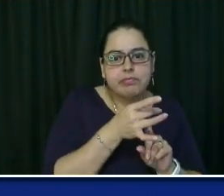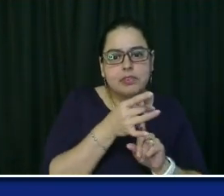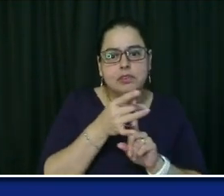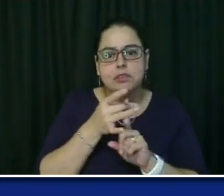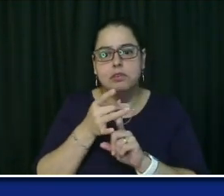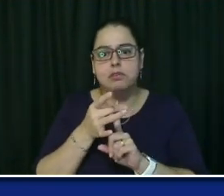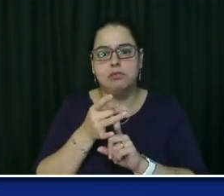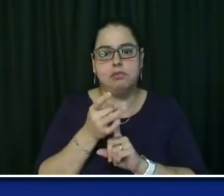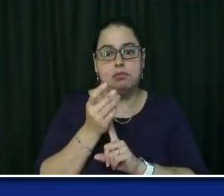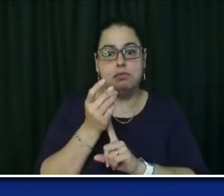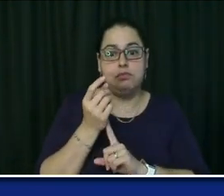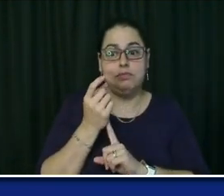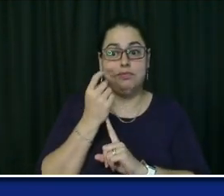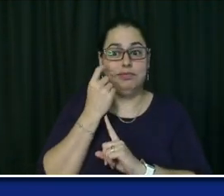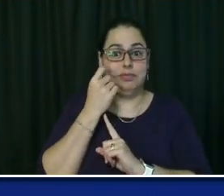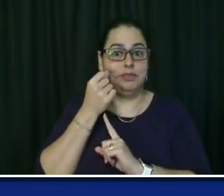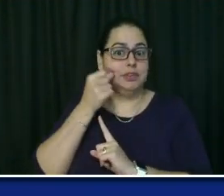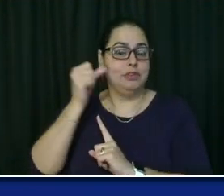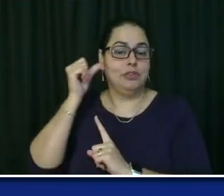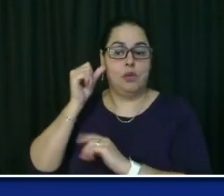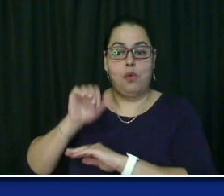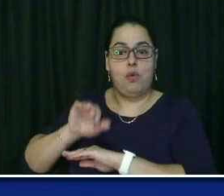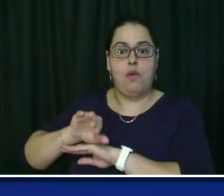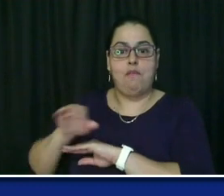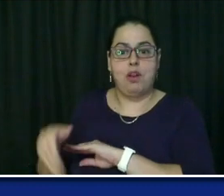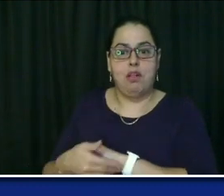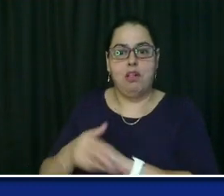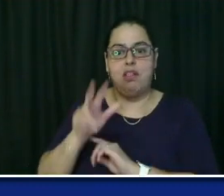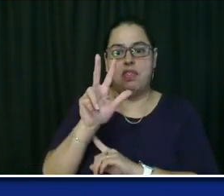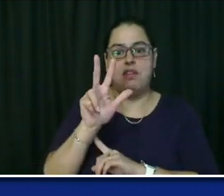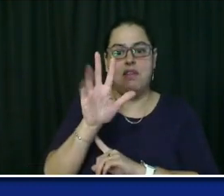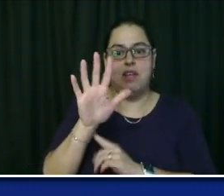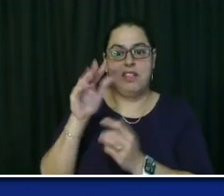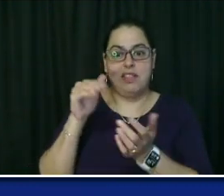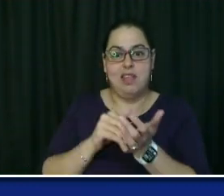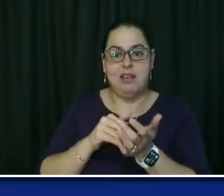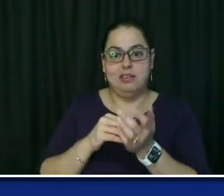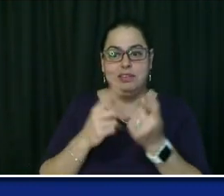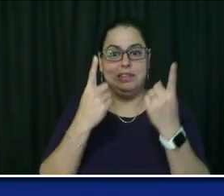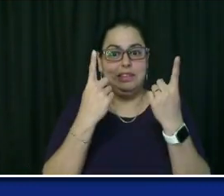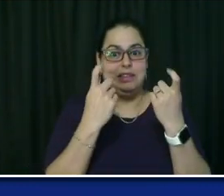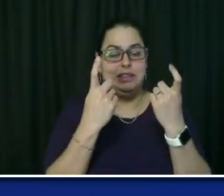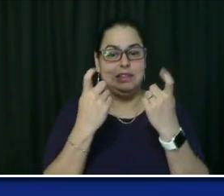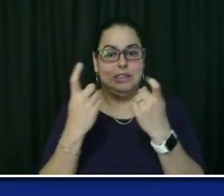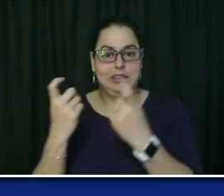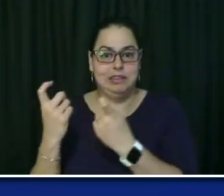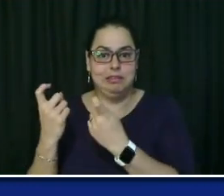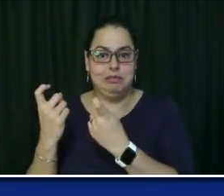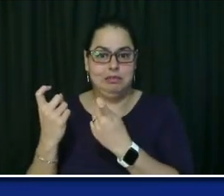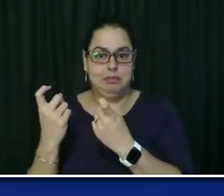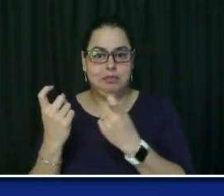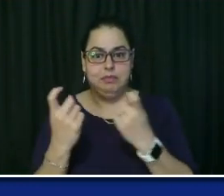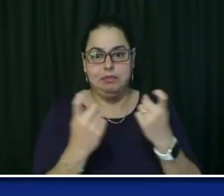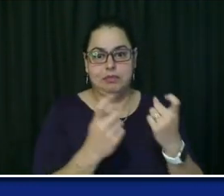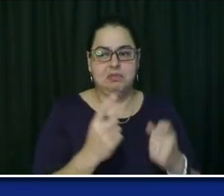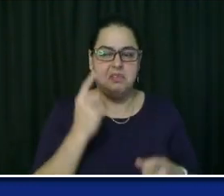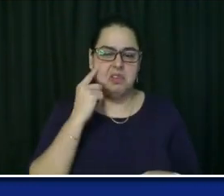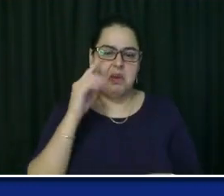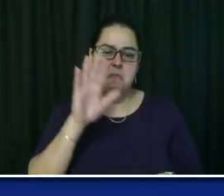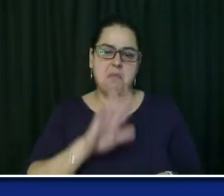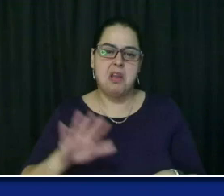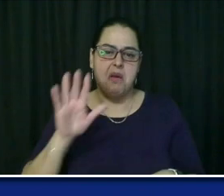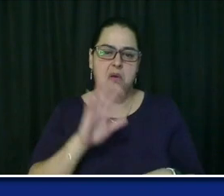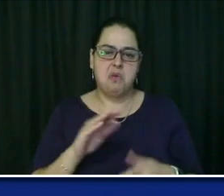3,500 people, and we had a total of 30, let me make sure I get the number exactly right, 36 positive cases. So 36